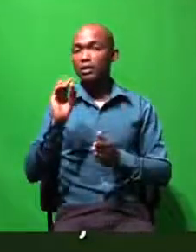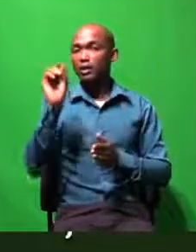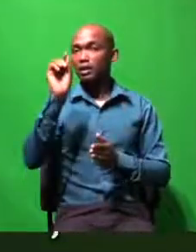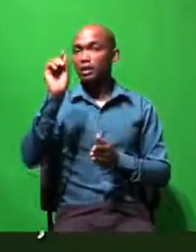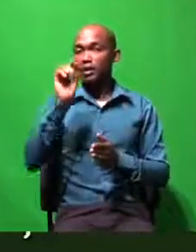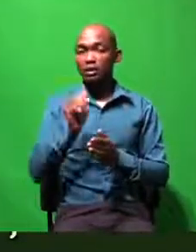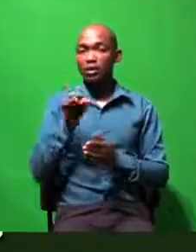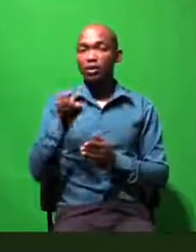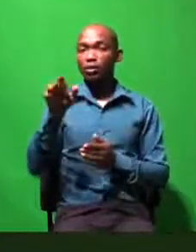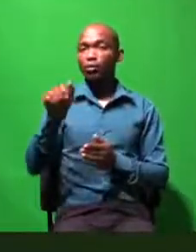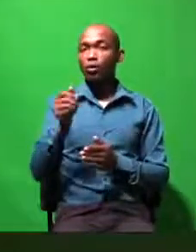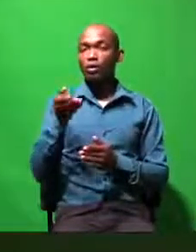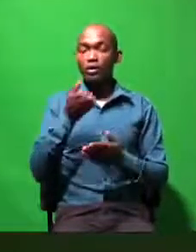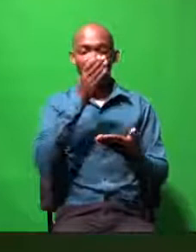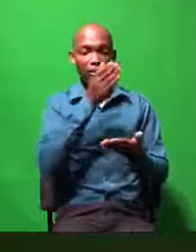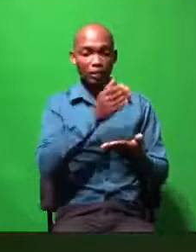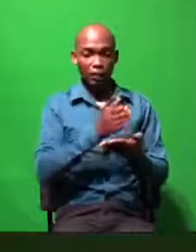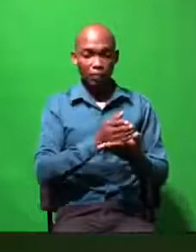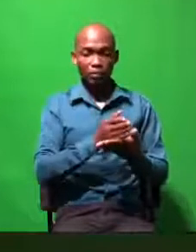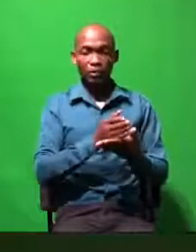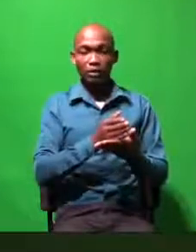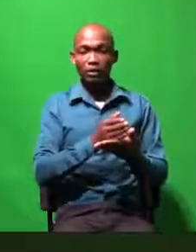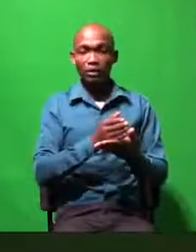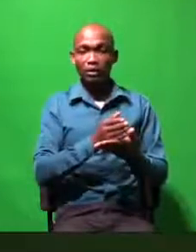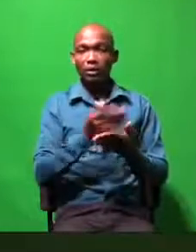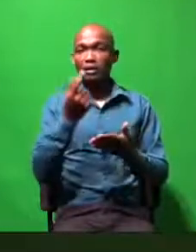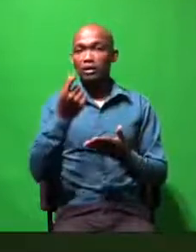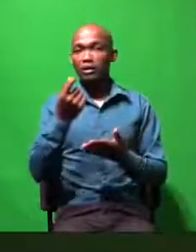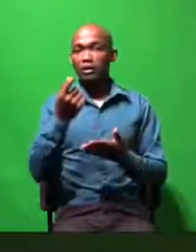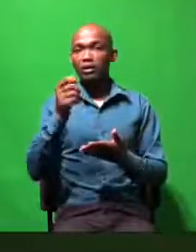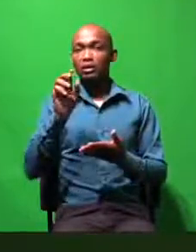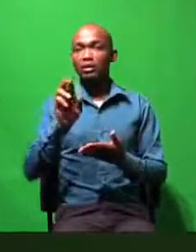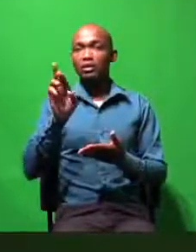degrees. We call it a complete turn.